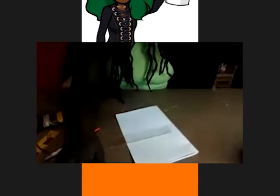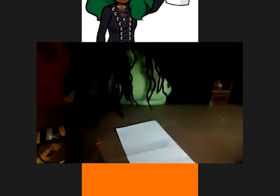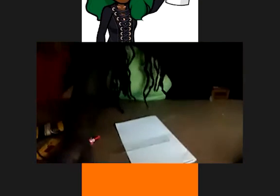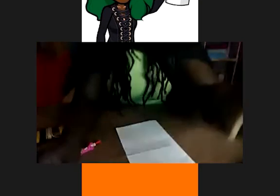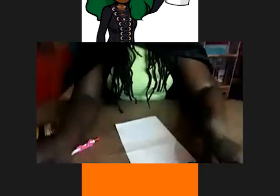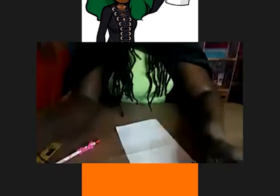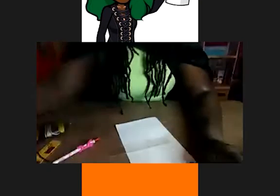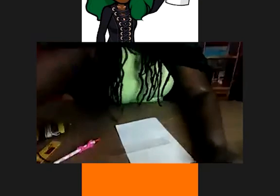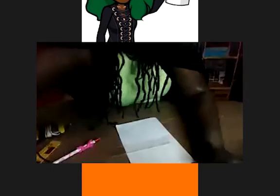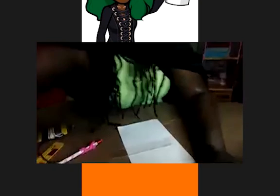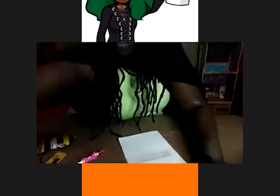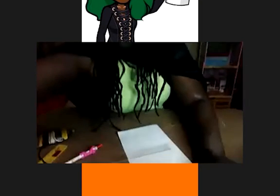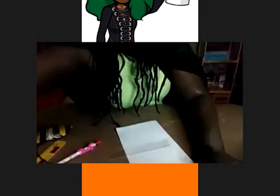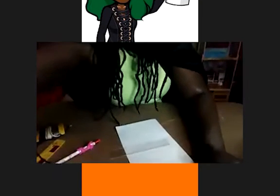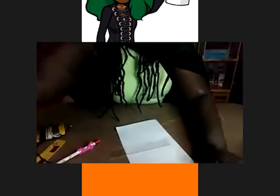me.